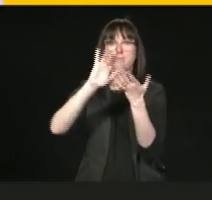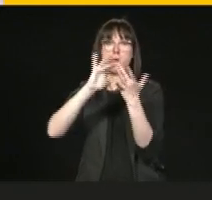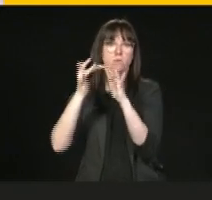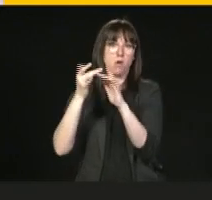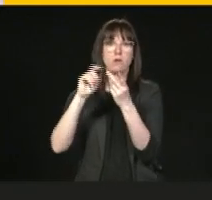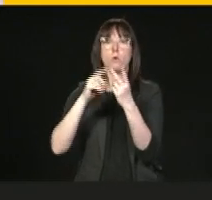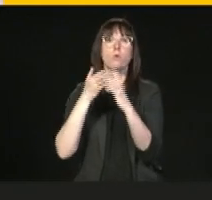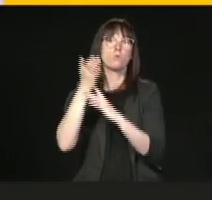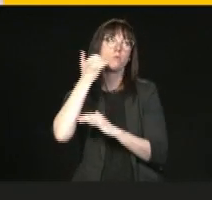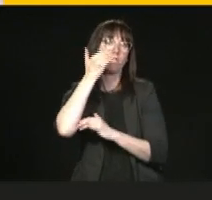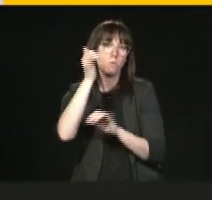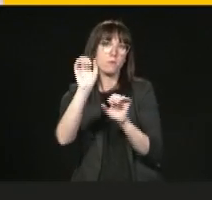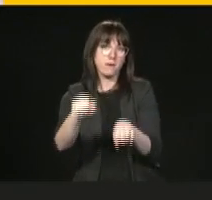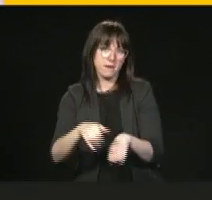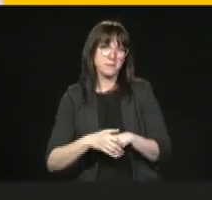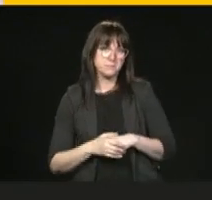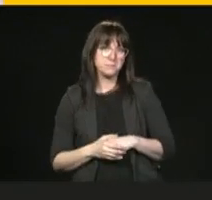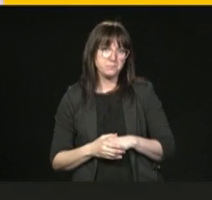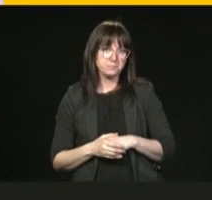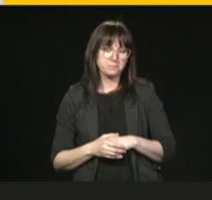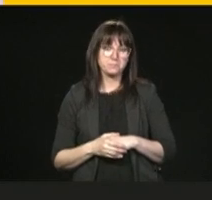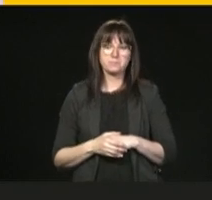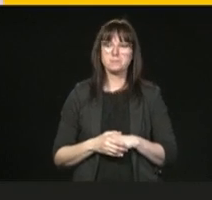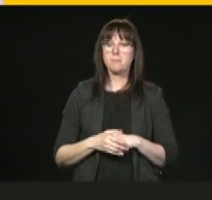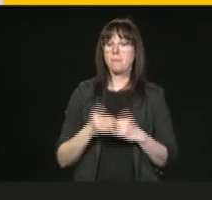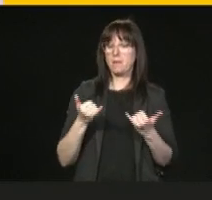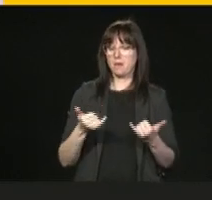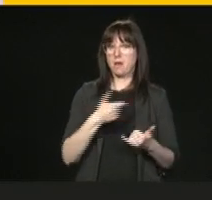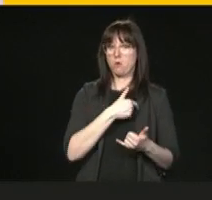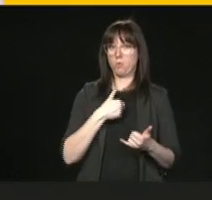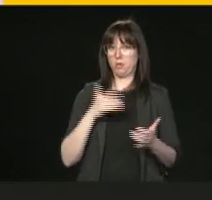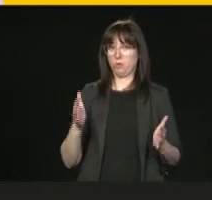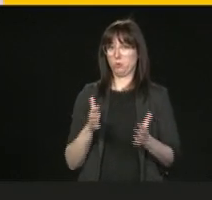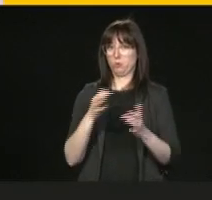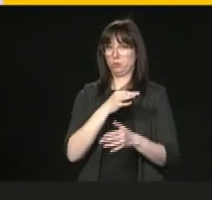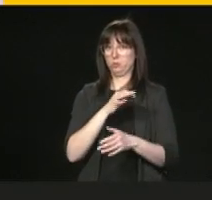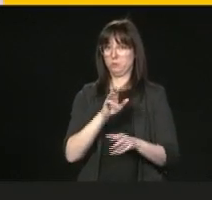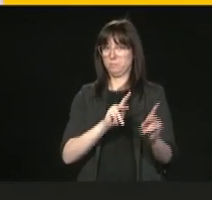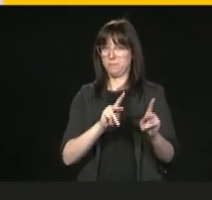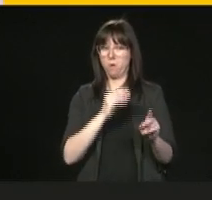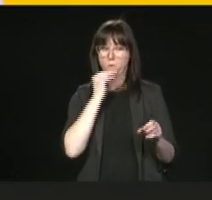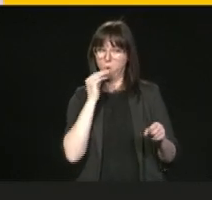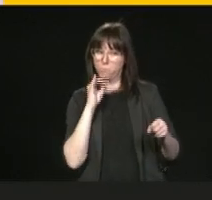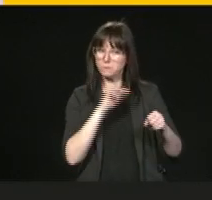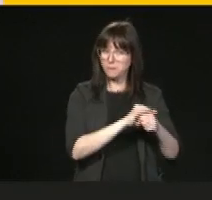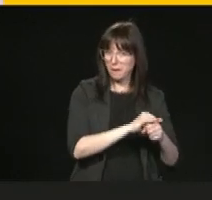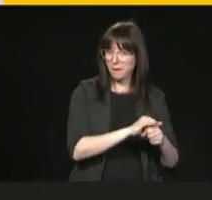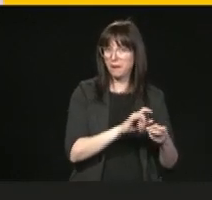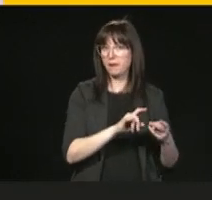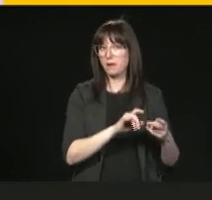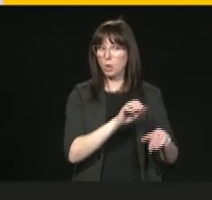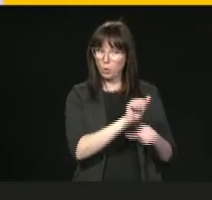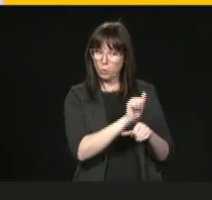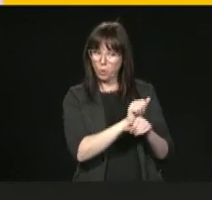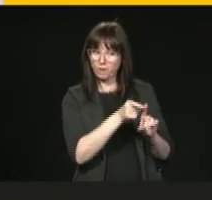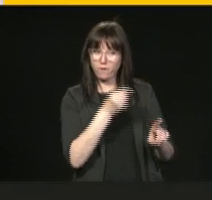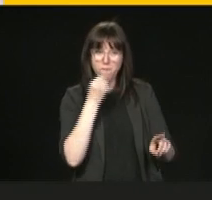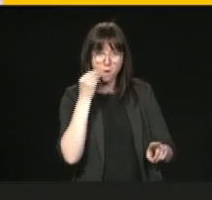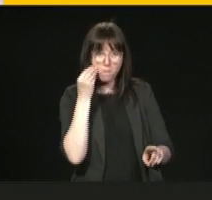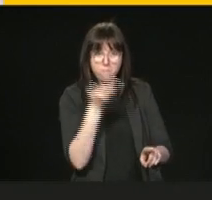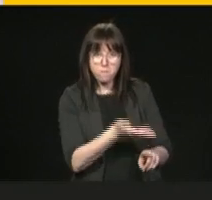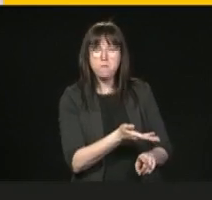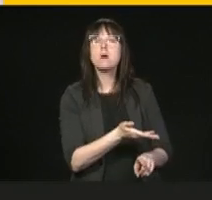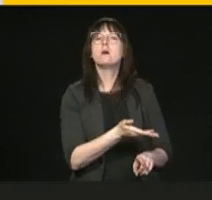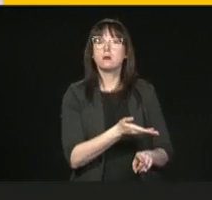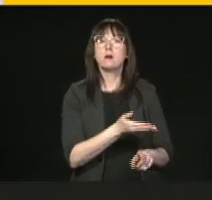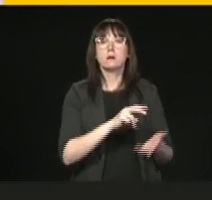available online or in person. But now that we are asking people to stay home and work from home, we